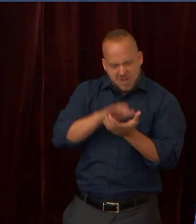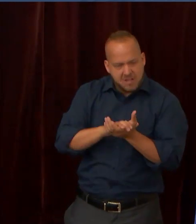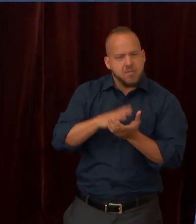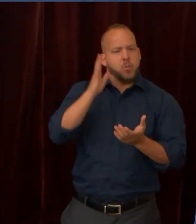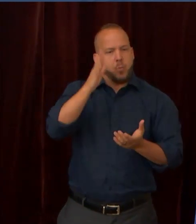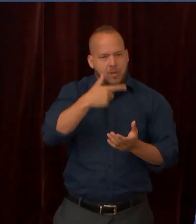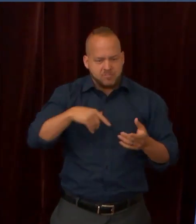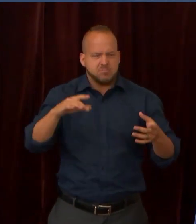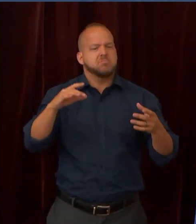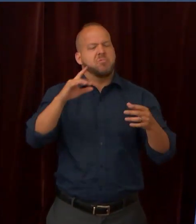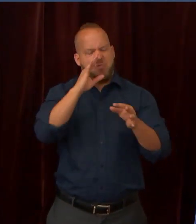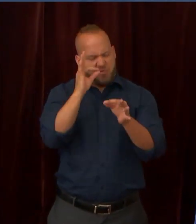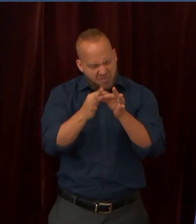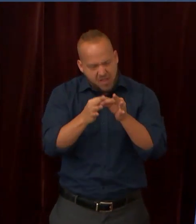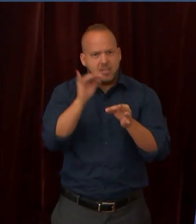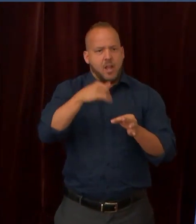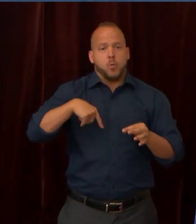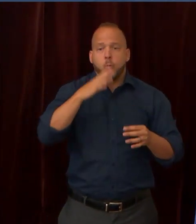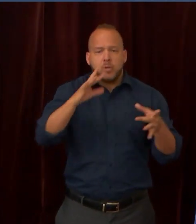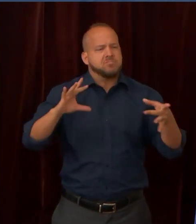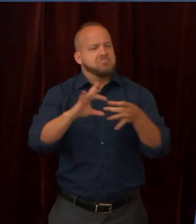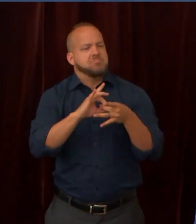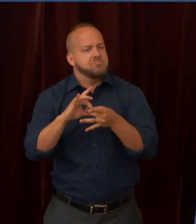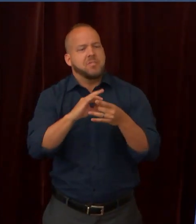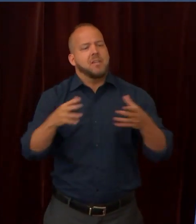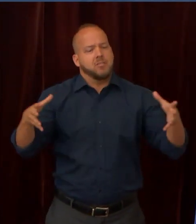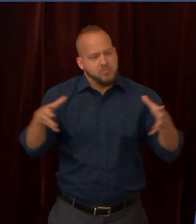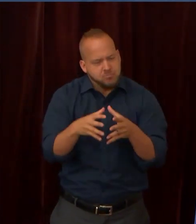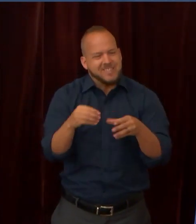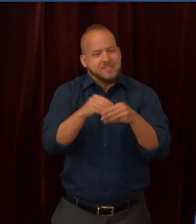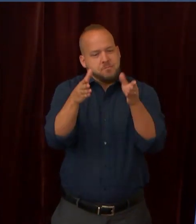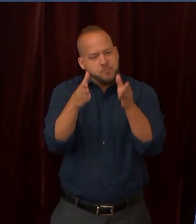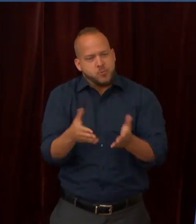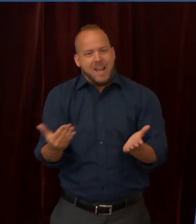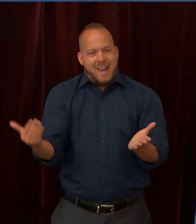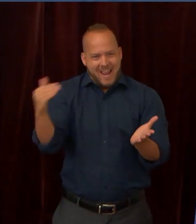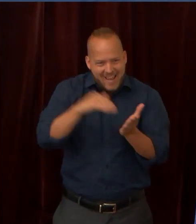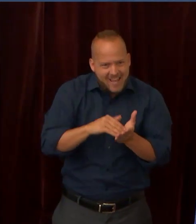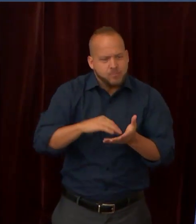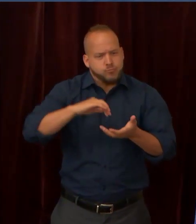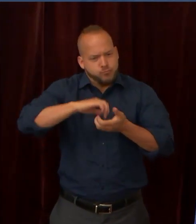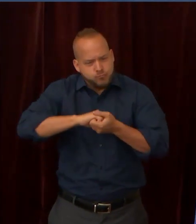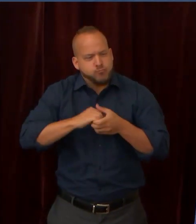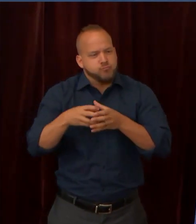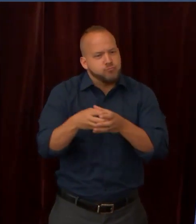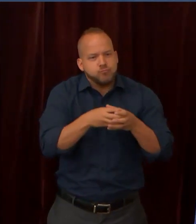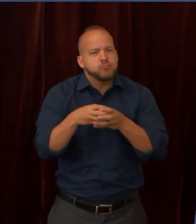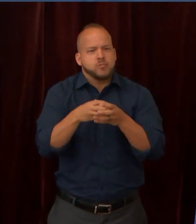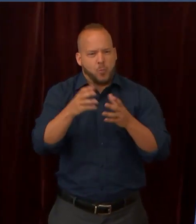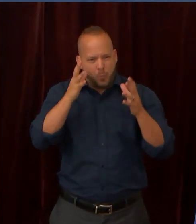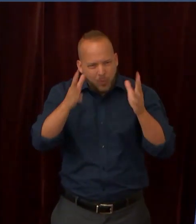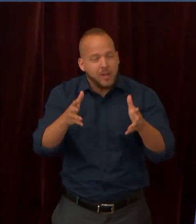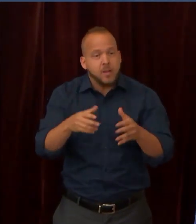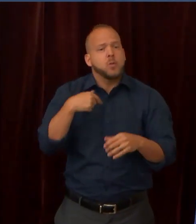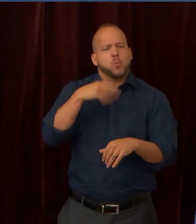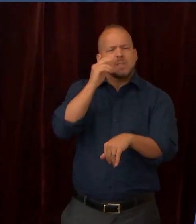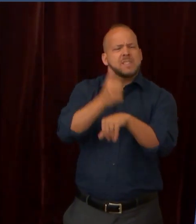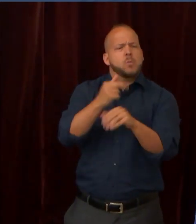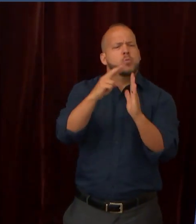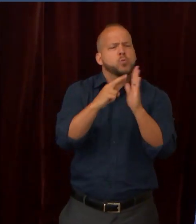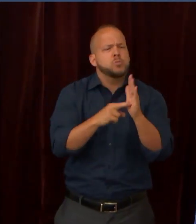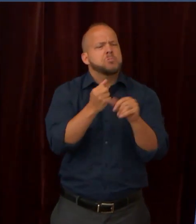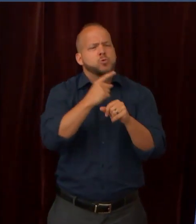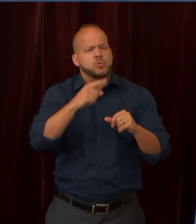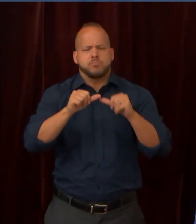using the governor's guidelines, that good protocols are in place so that all are protected. As Christians, we're committed